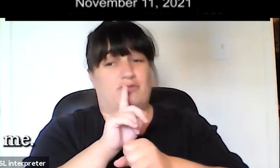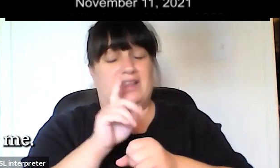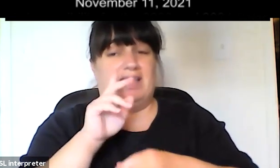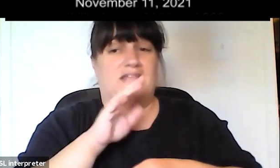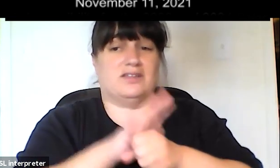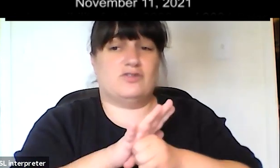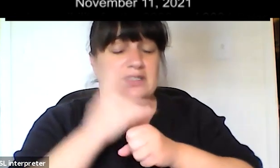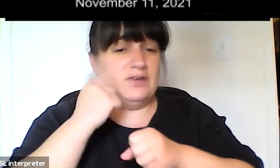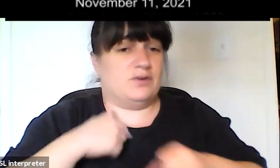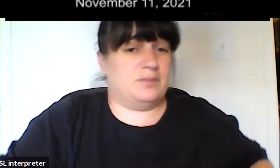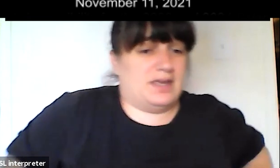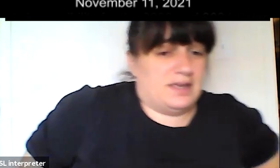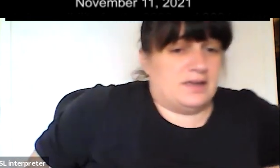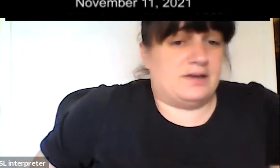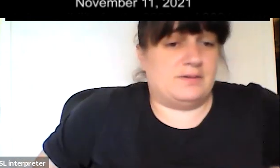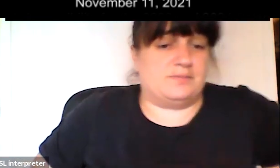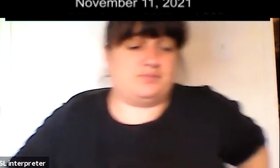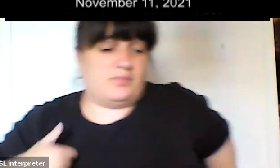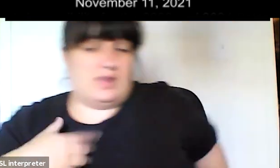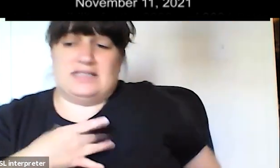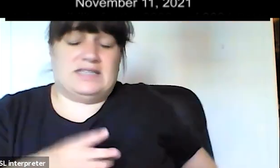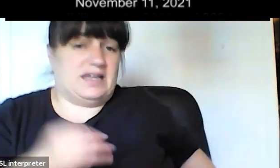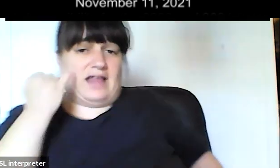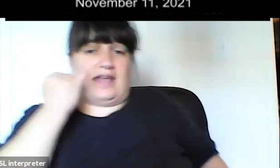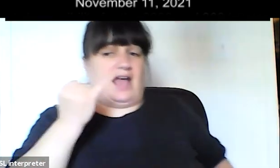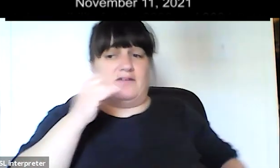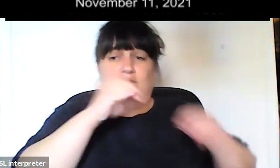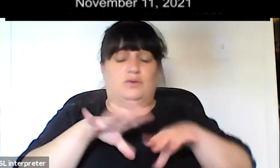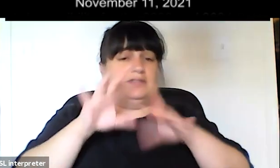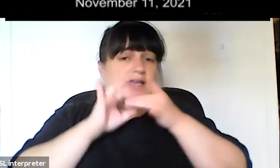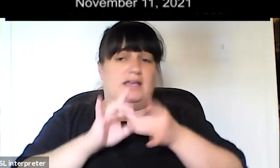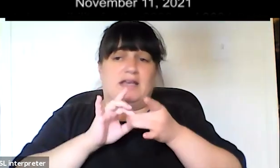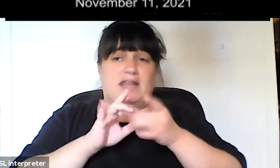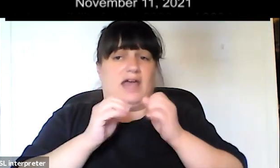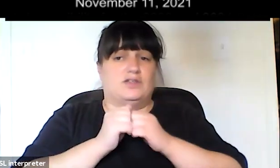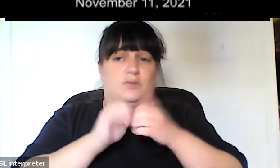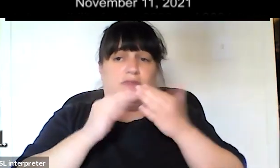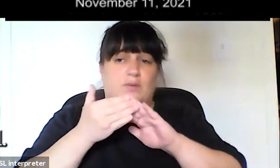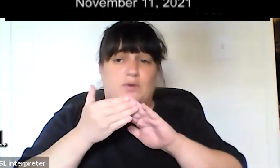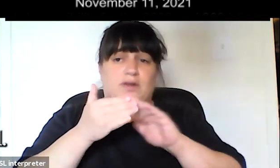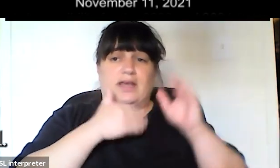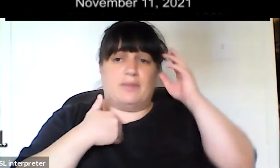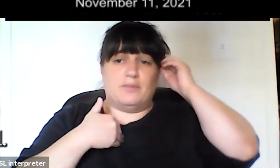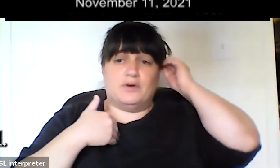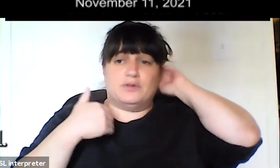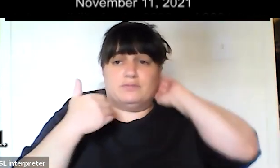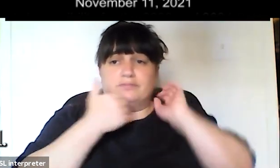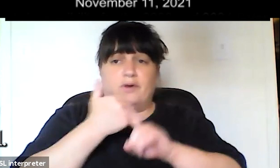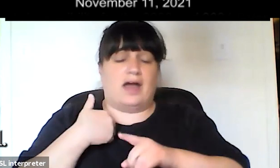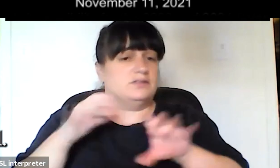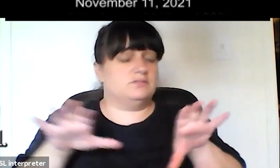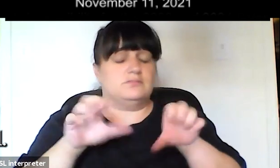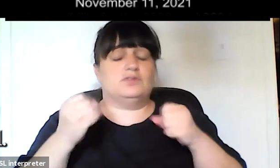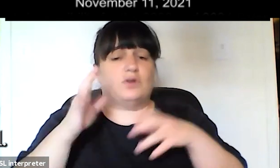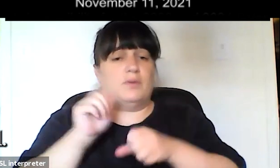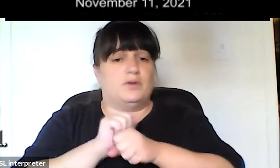distressing to me. I just really did not like the idea of losing connection with our community members that had done so much work